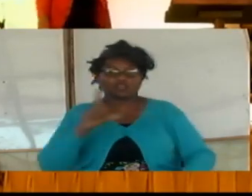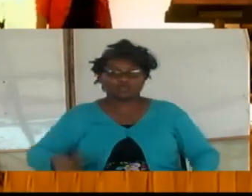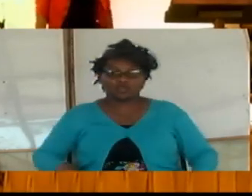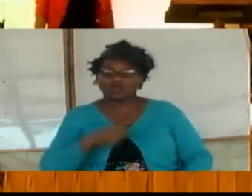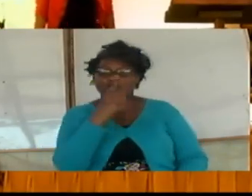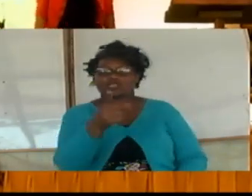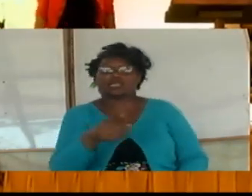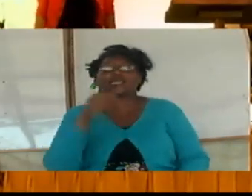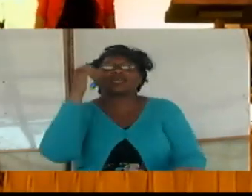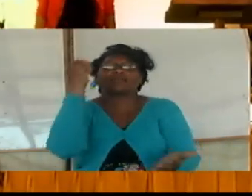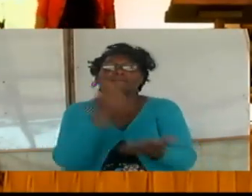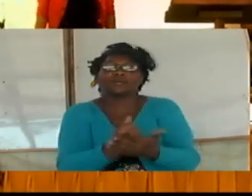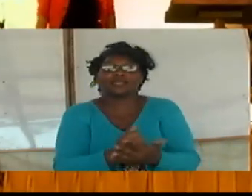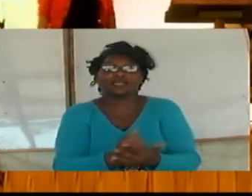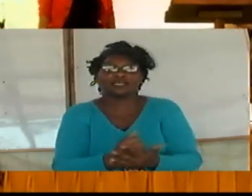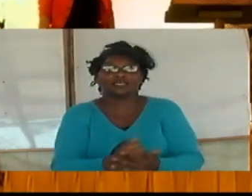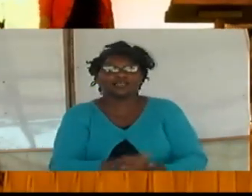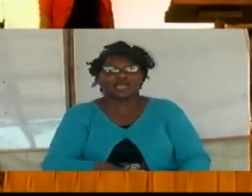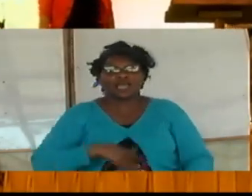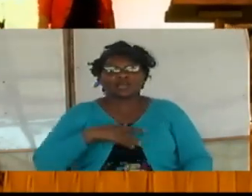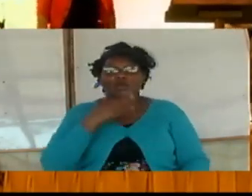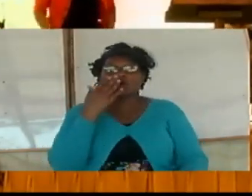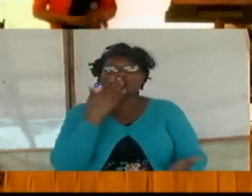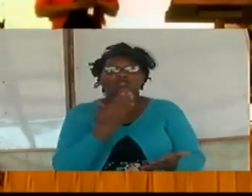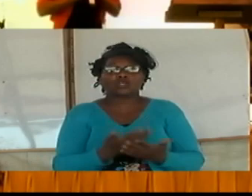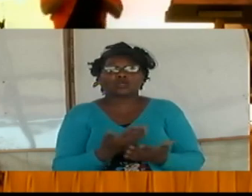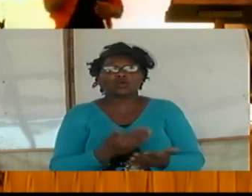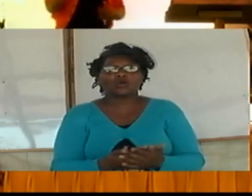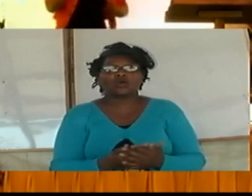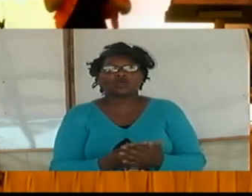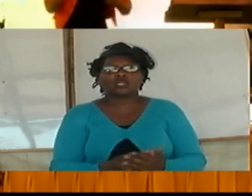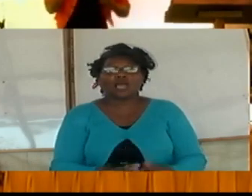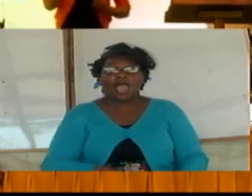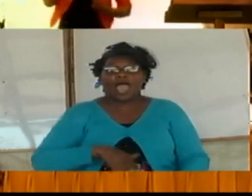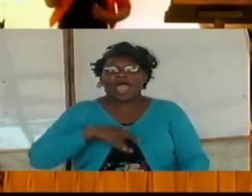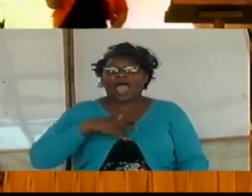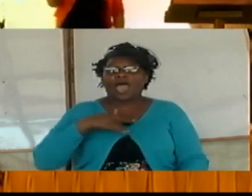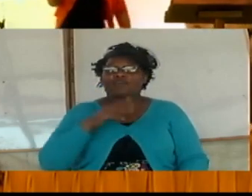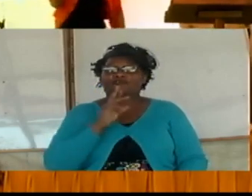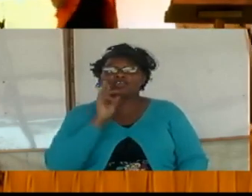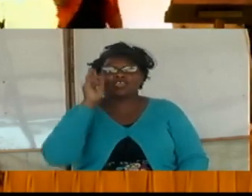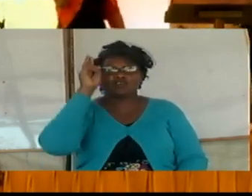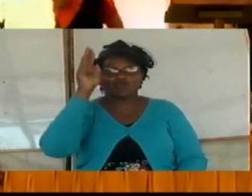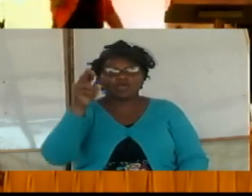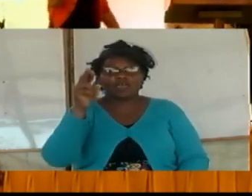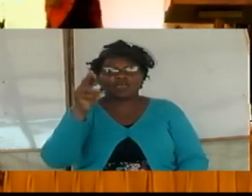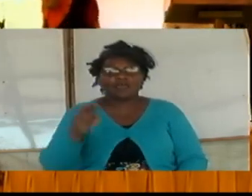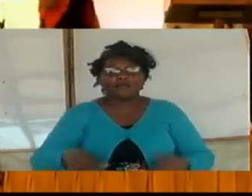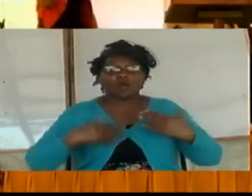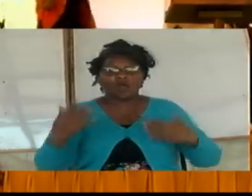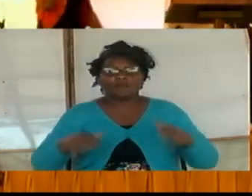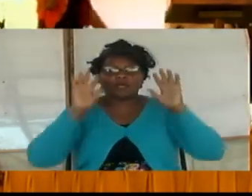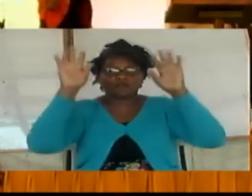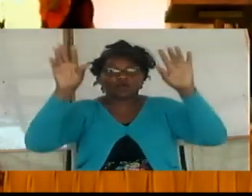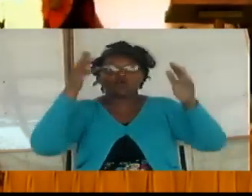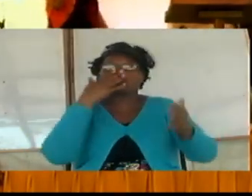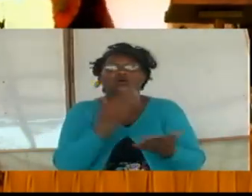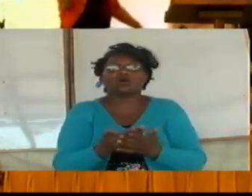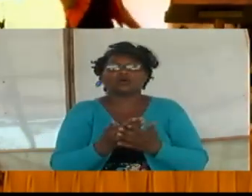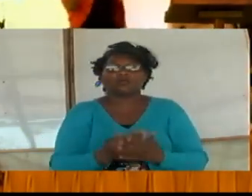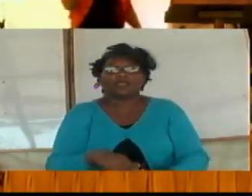Praise God. I feel good, good, good. I feel real